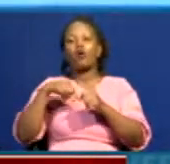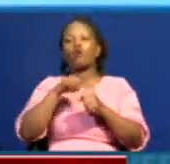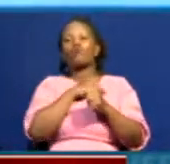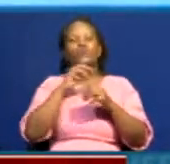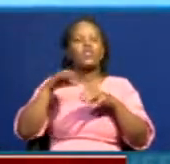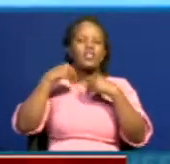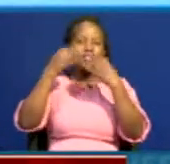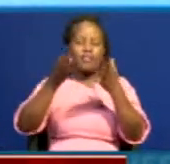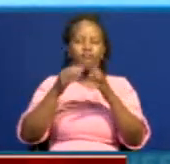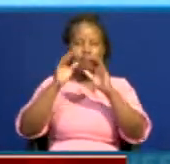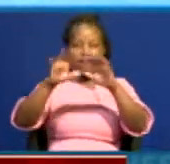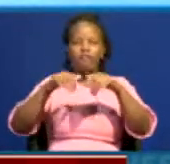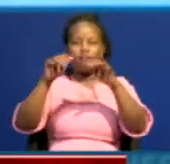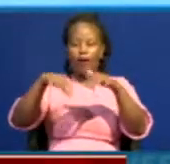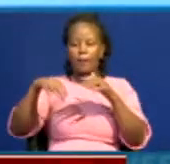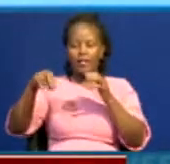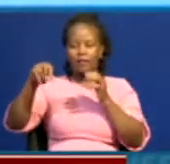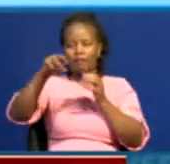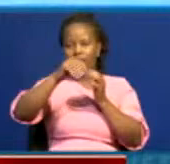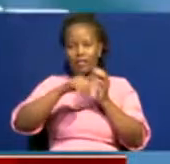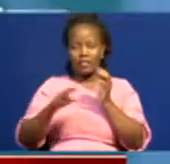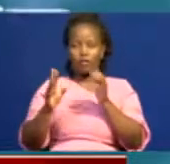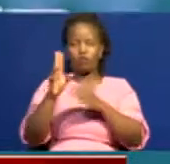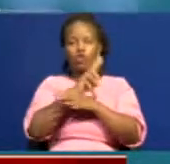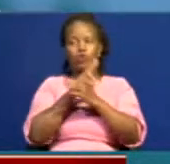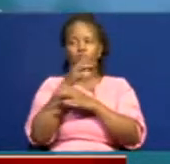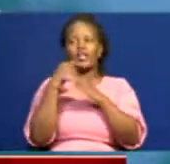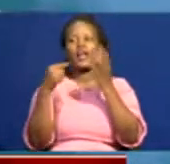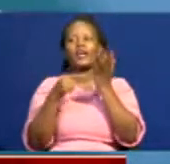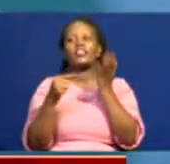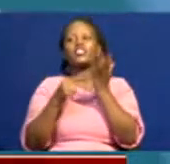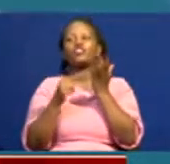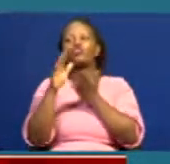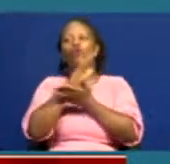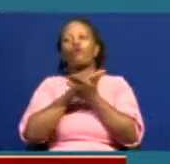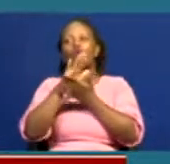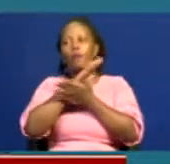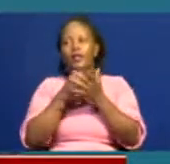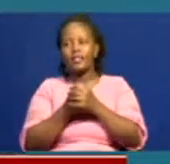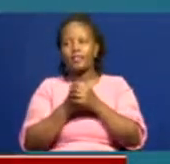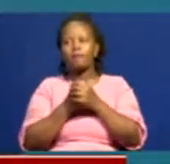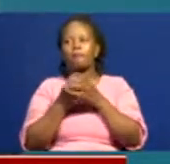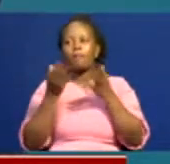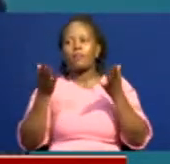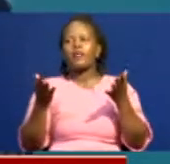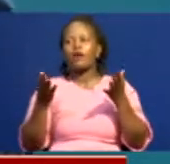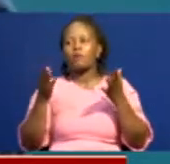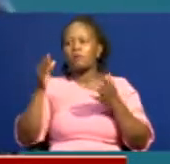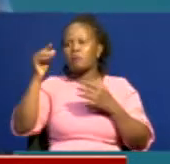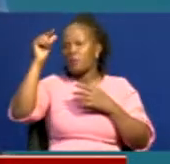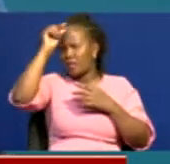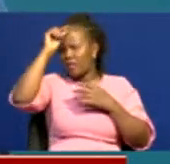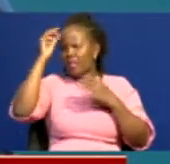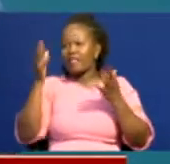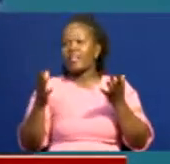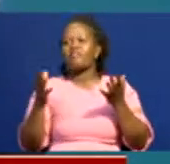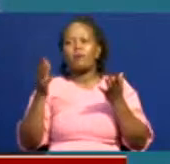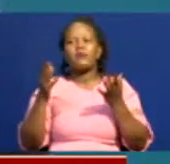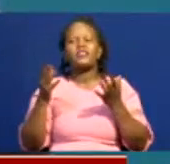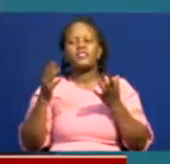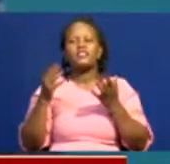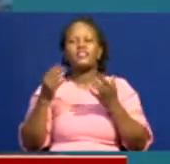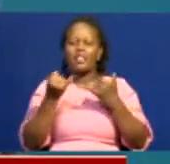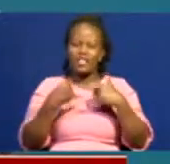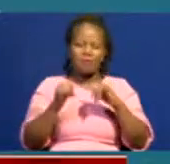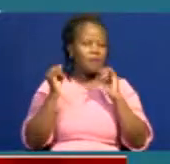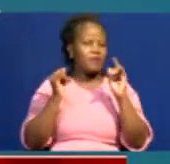fertilizer using a digital platform. Experimentation. Now, I have learned that in government, you don't experiment. You do by